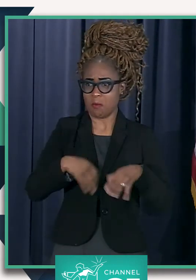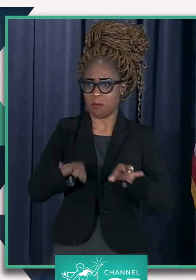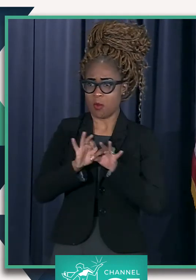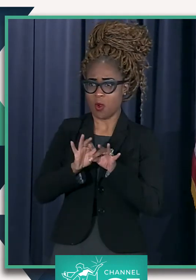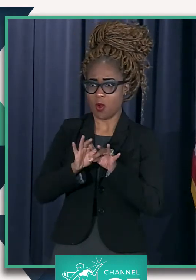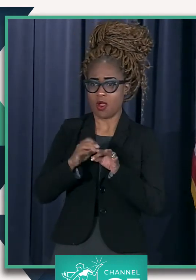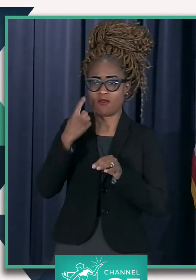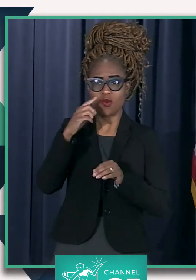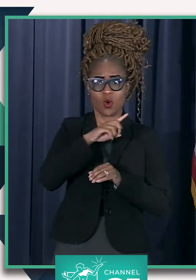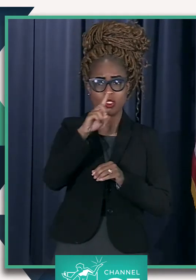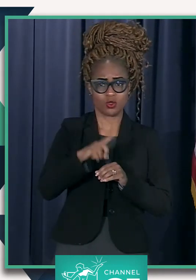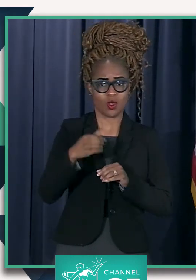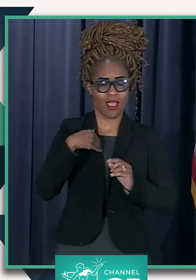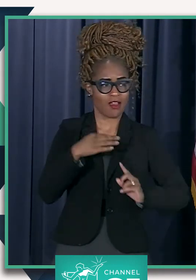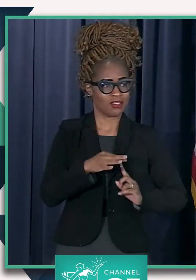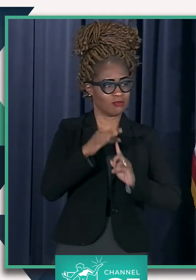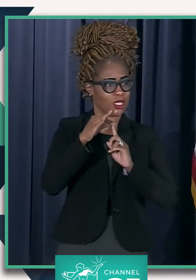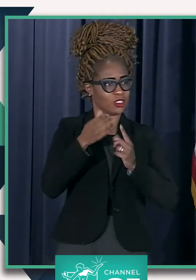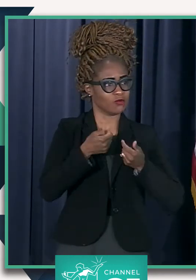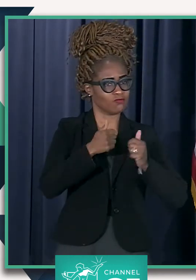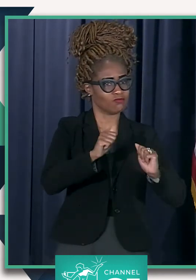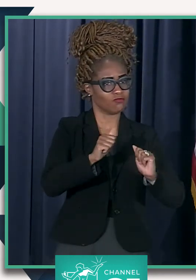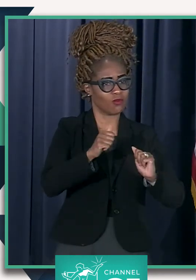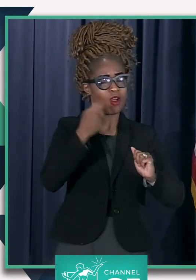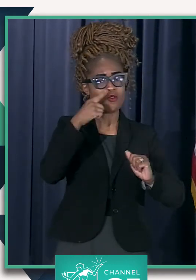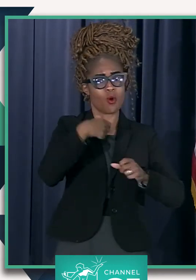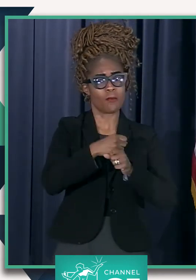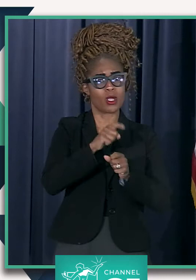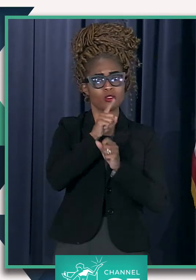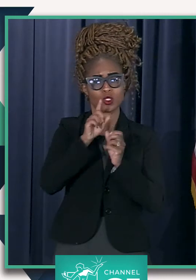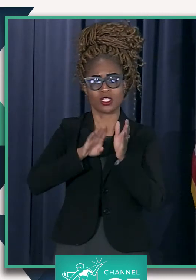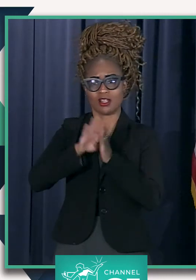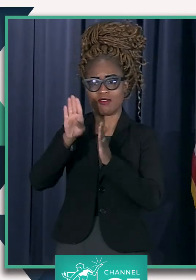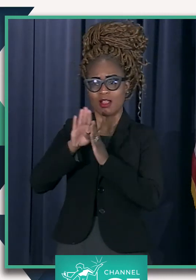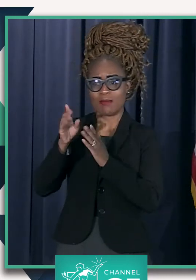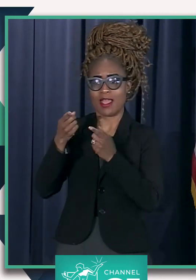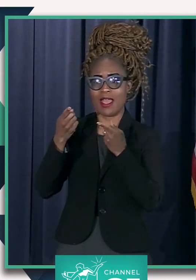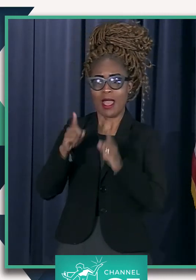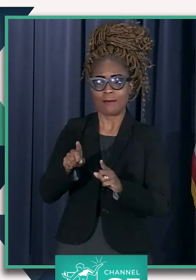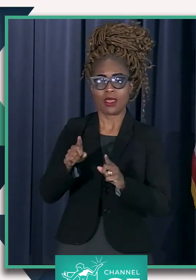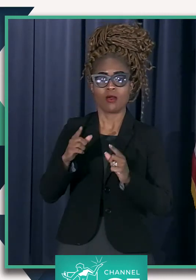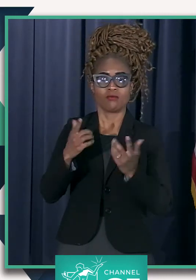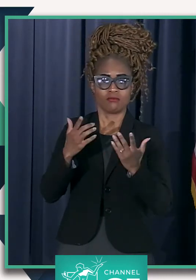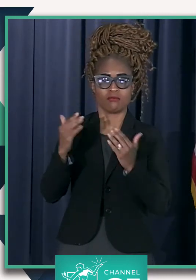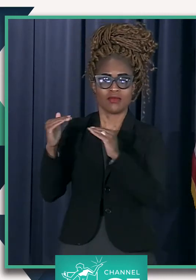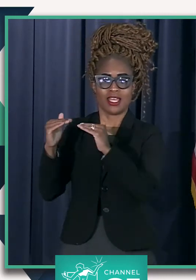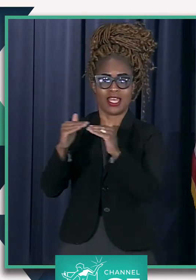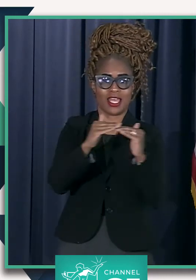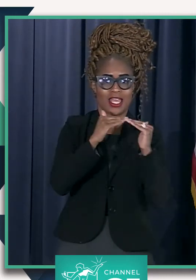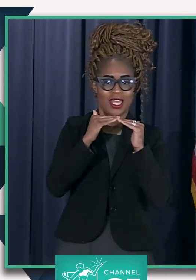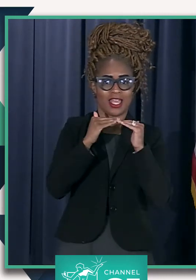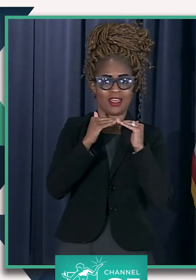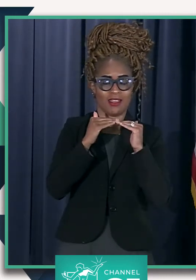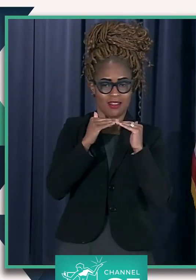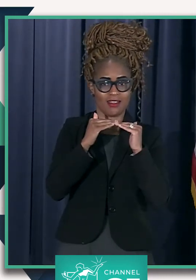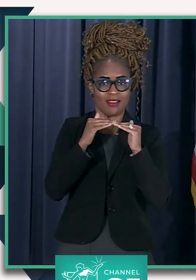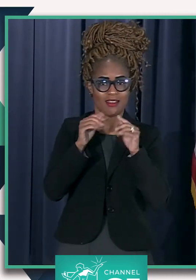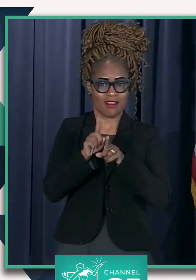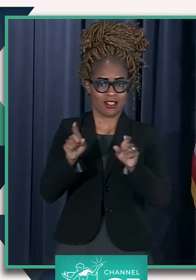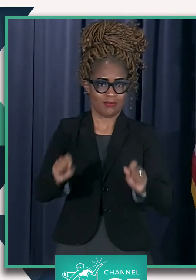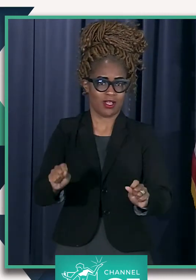have special efforts to make sure development happened as equitably and as fairly as possible in our